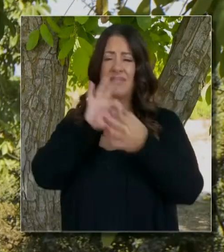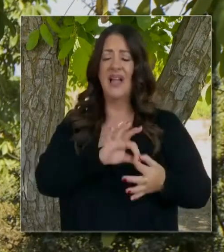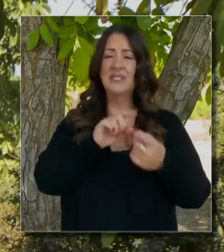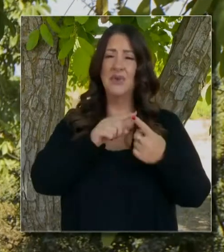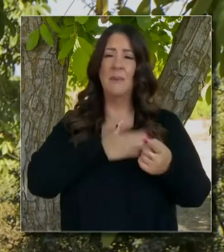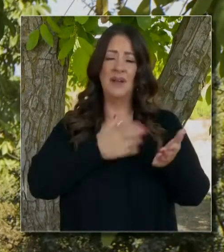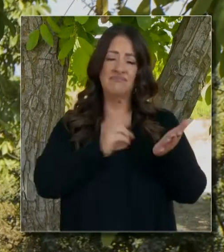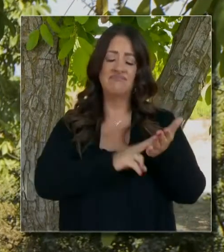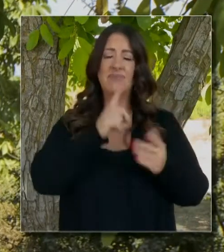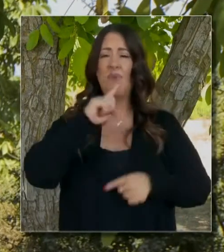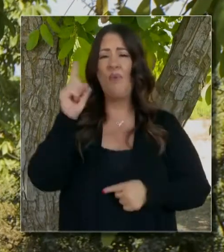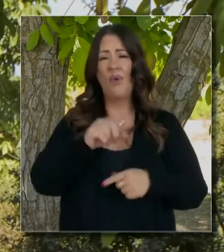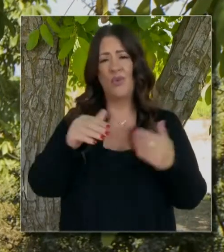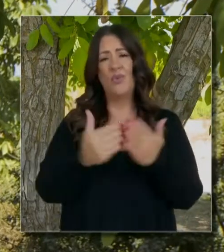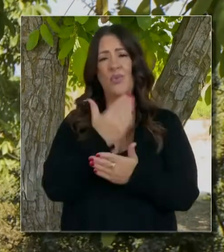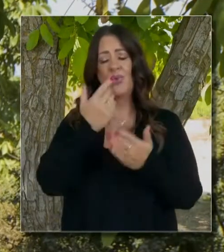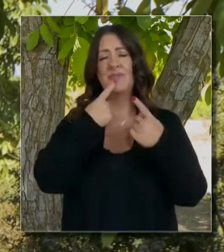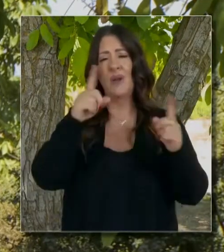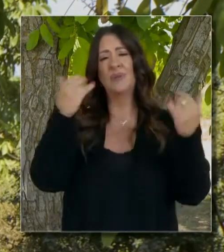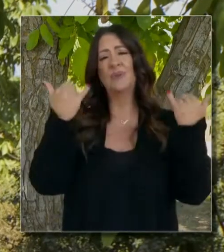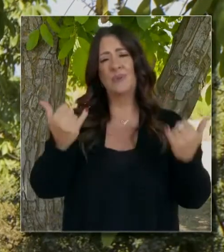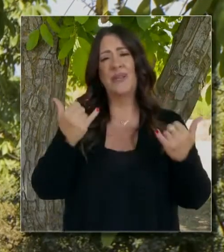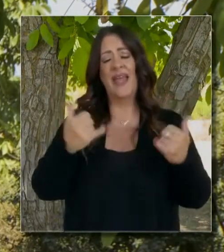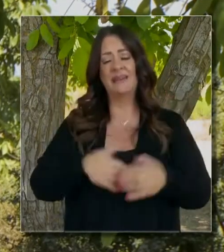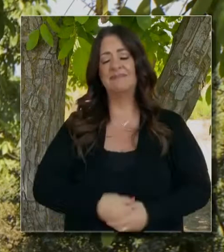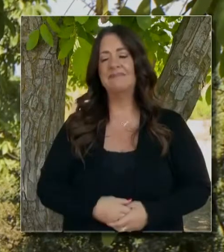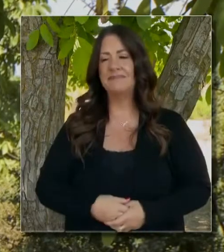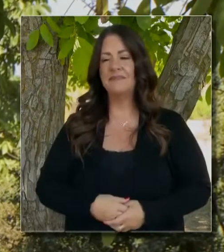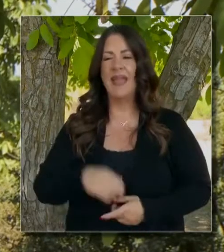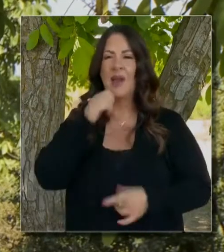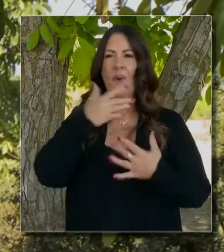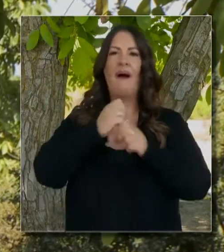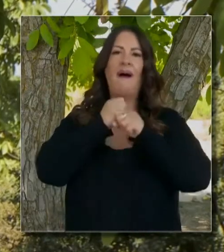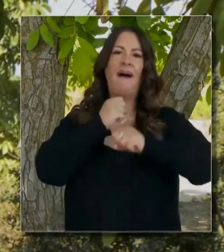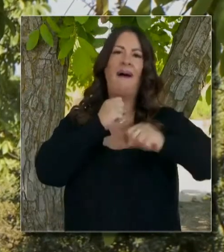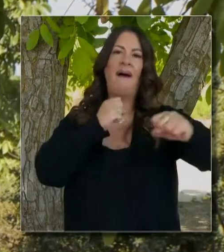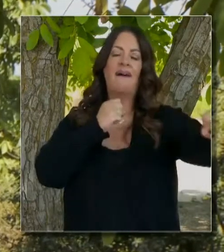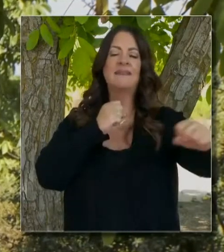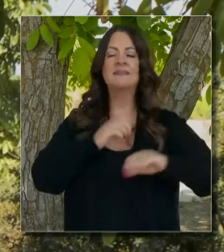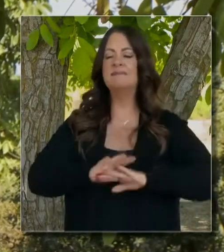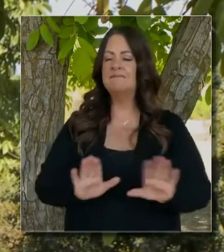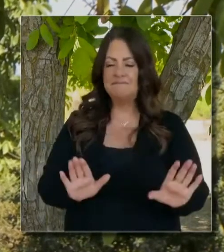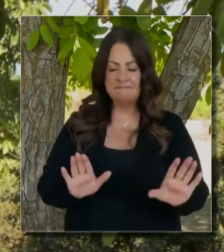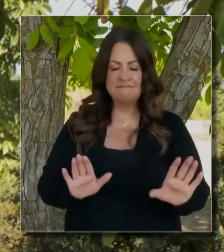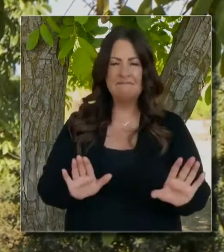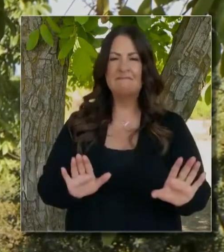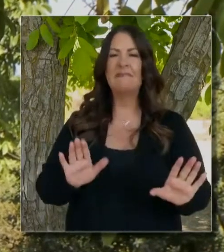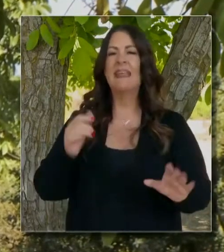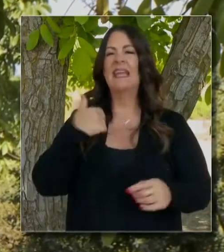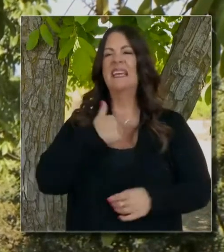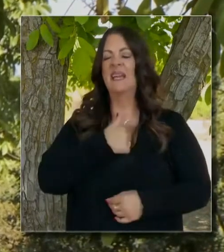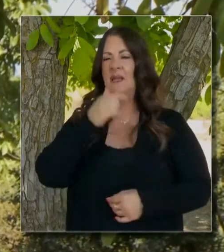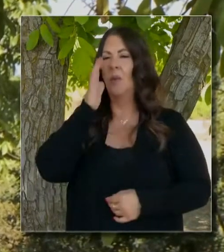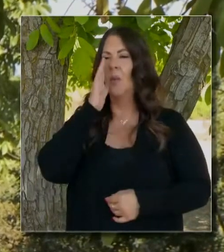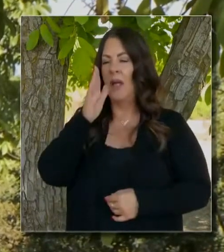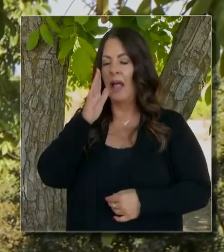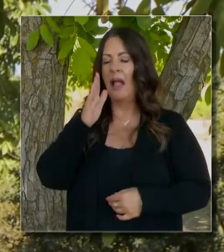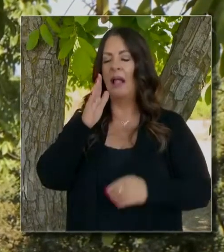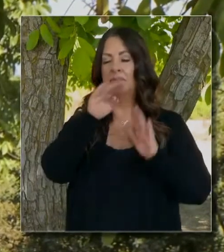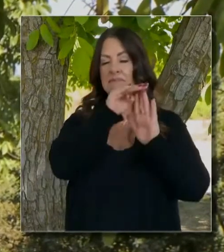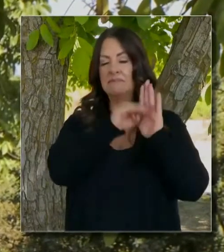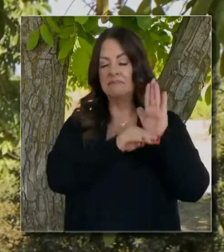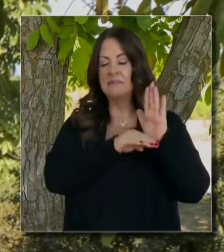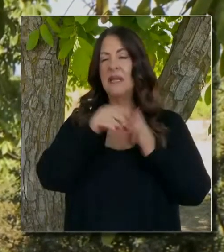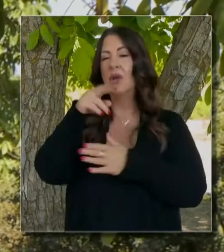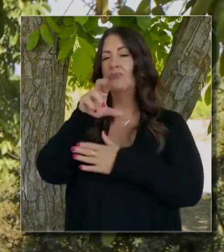belabor this, but forgive me, I won't. The executive order speaks for itself. We put out some guidelines in a press